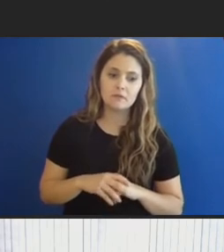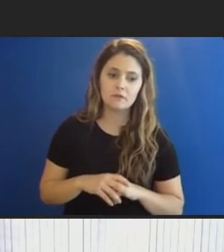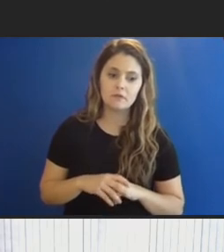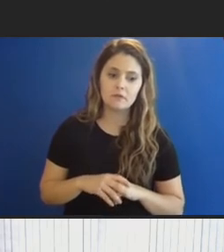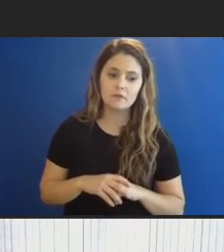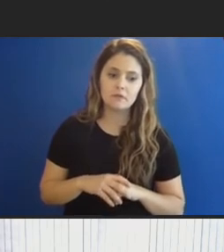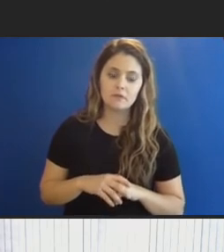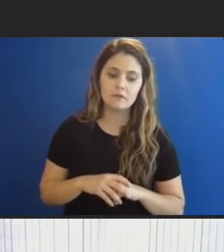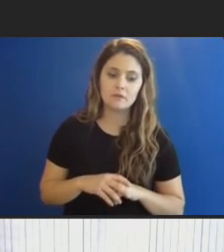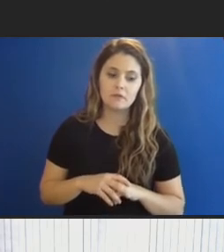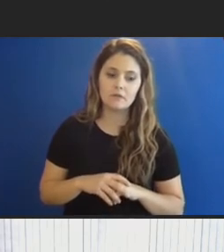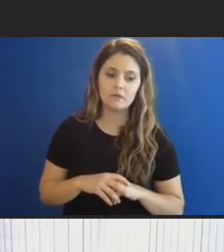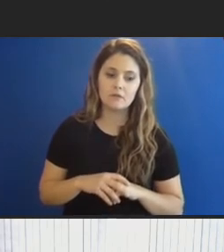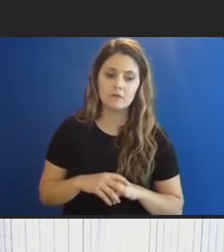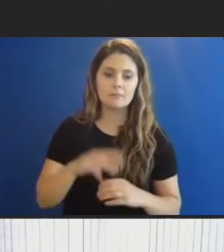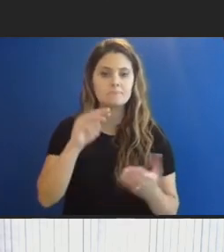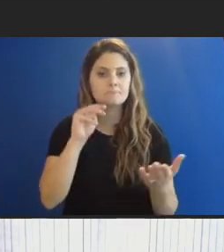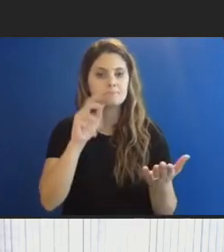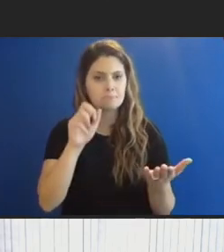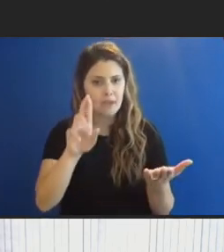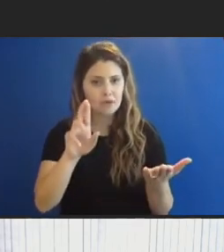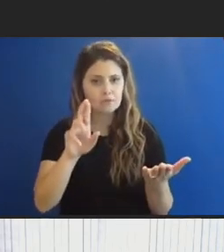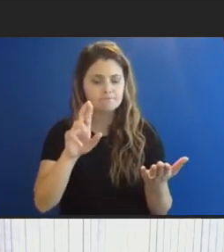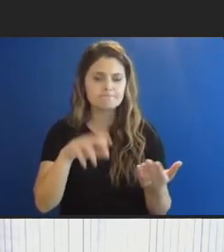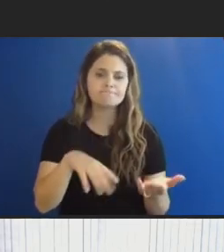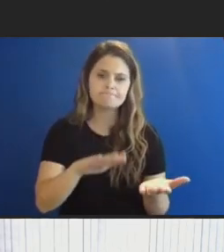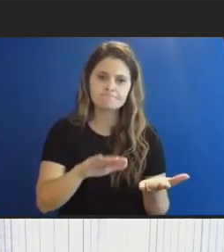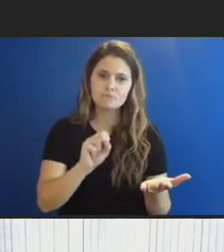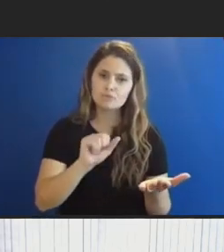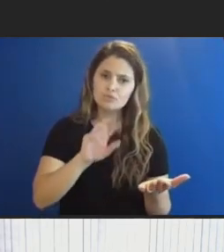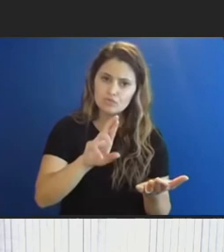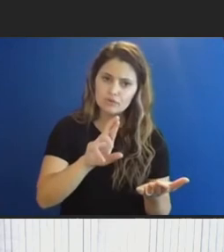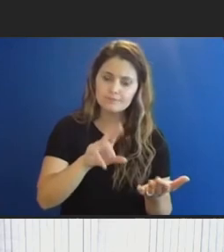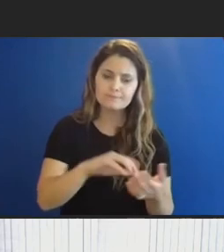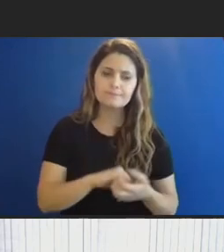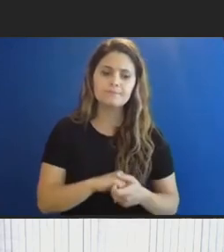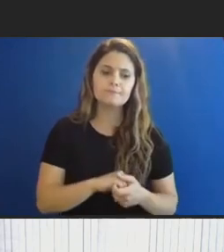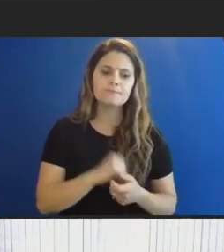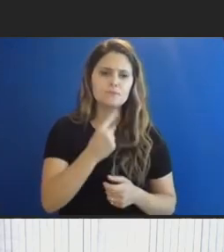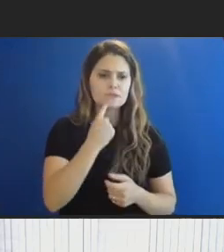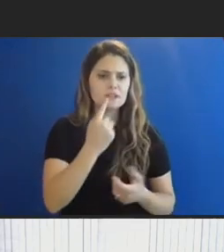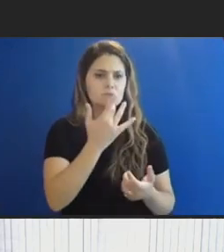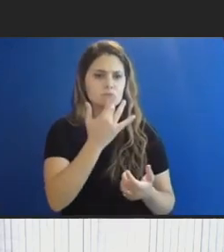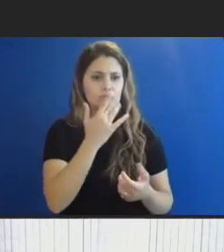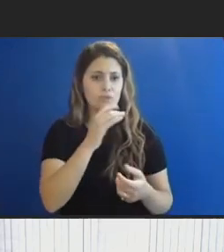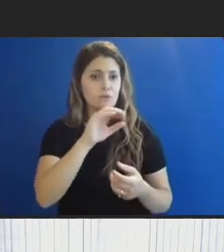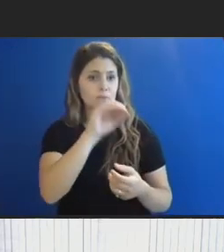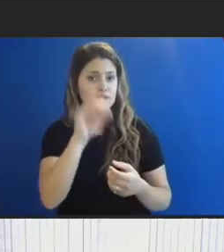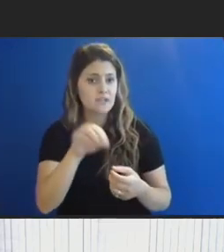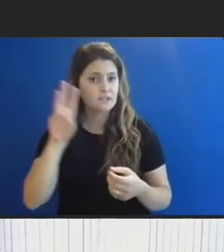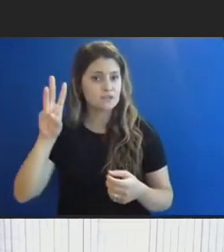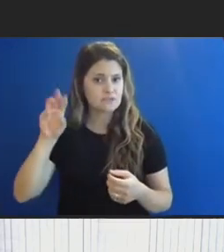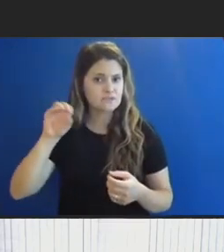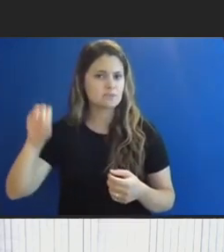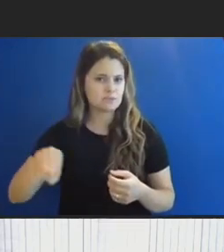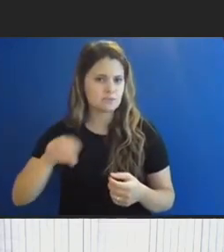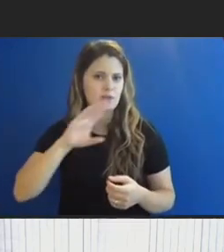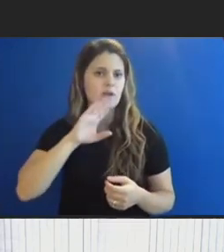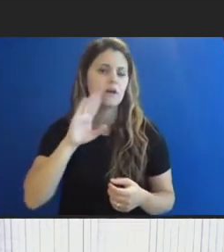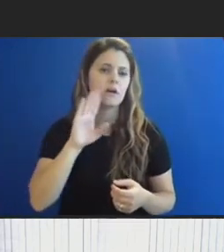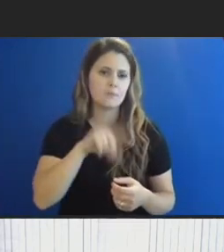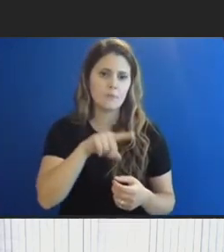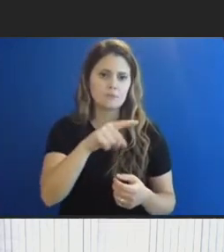Mayor, sir, you say that you would like to have the percentage to be 6%. And I know you're probably saying